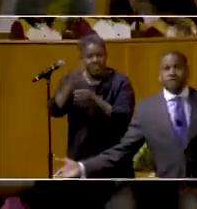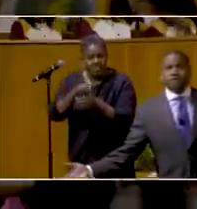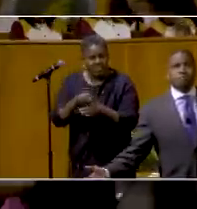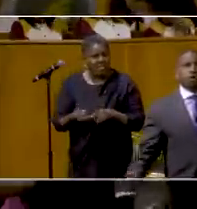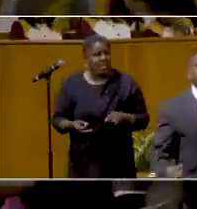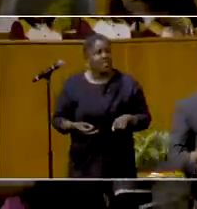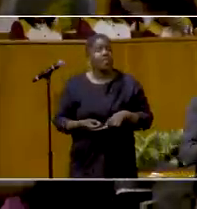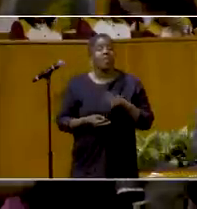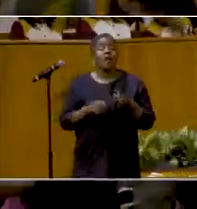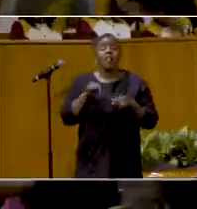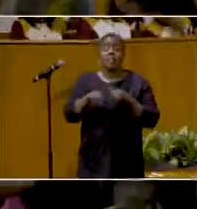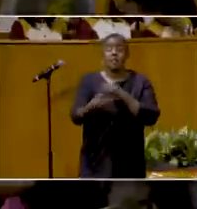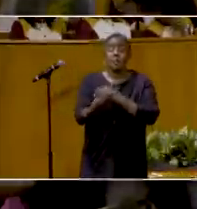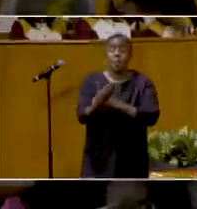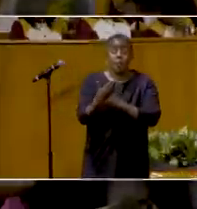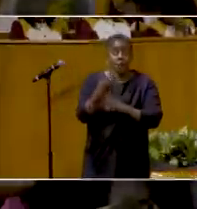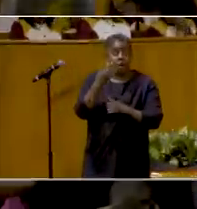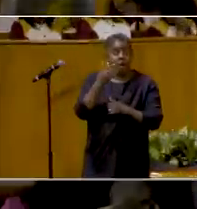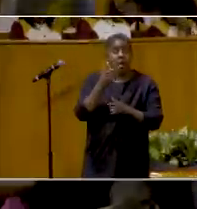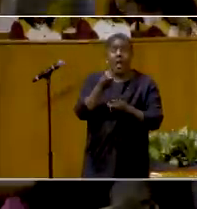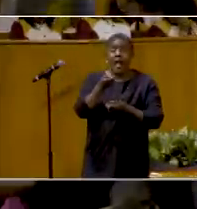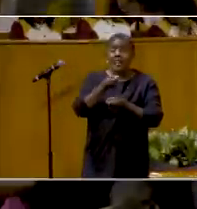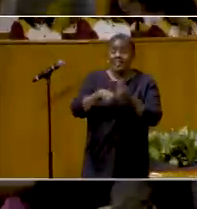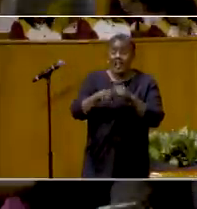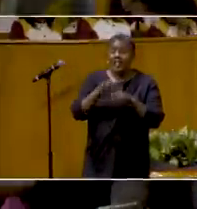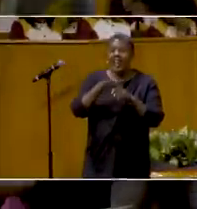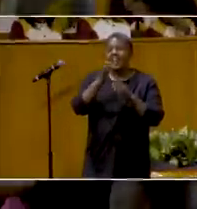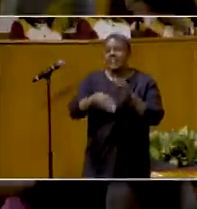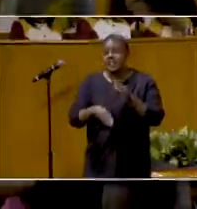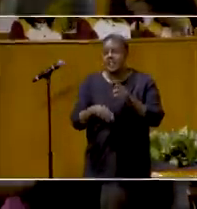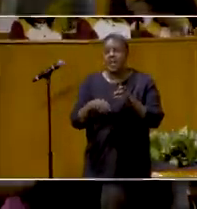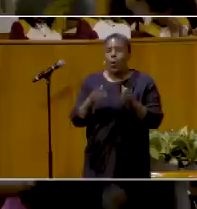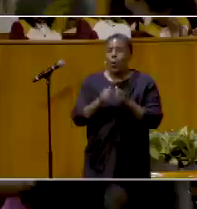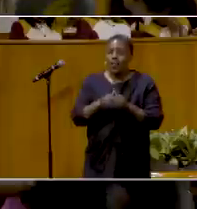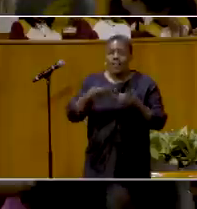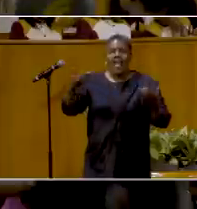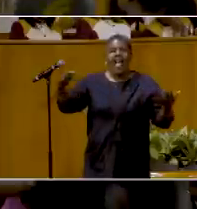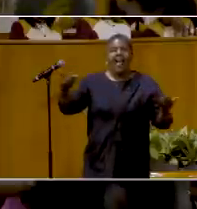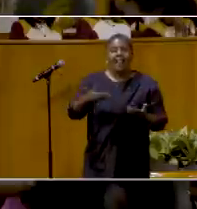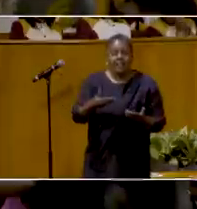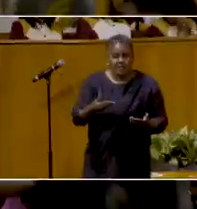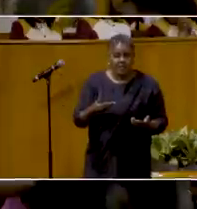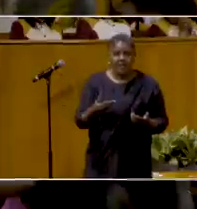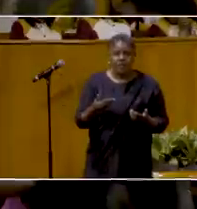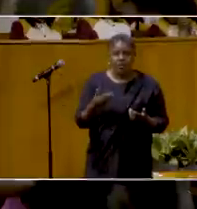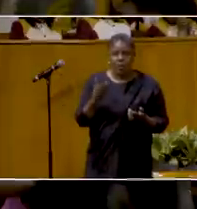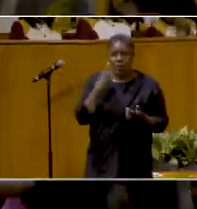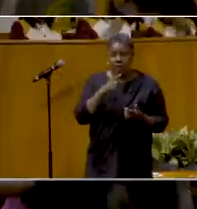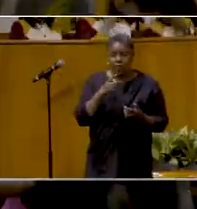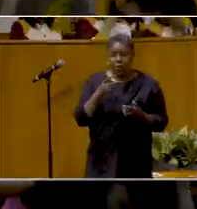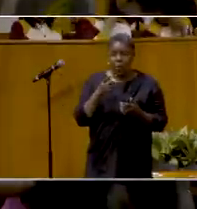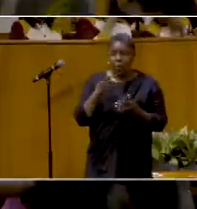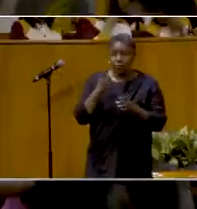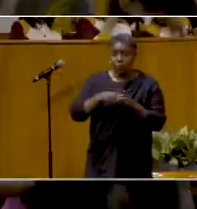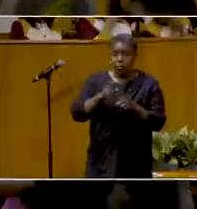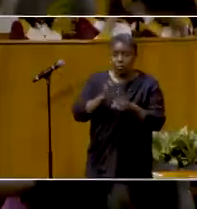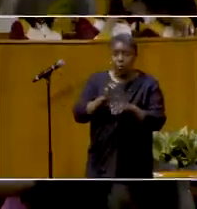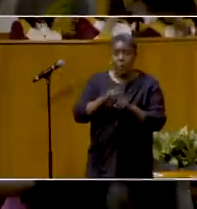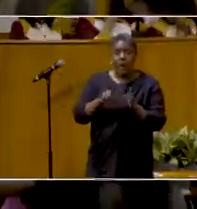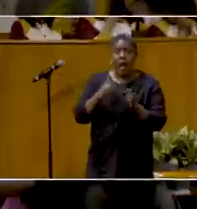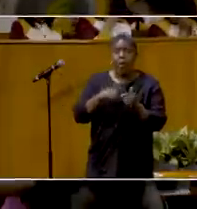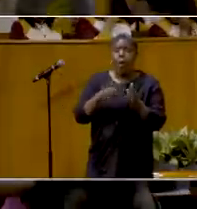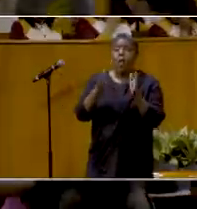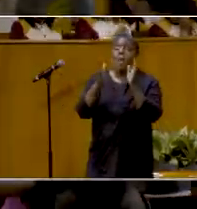Yeah. So this morning, rather than ending with an invitation to discipleship, I want to pray with the Jobs